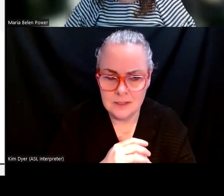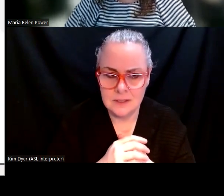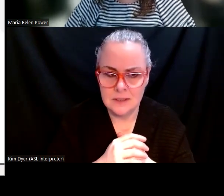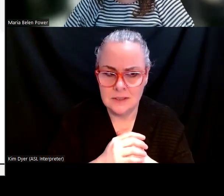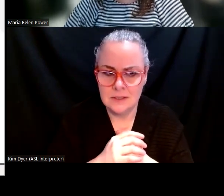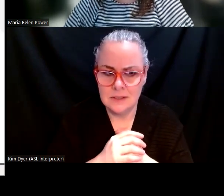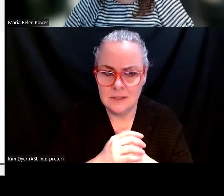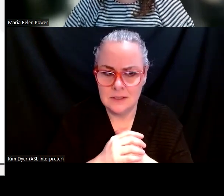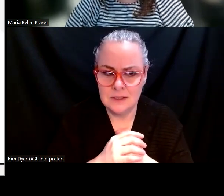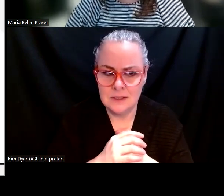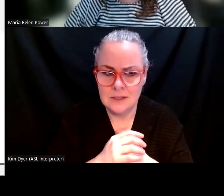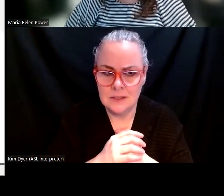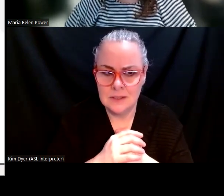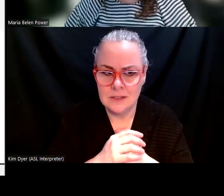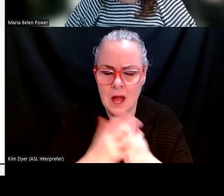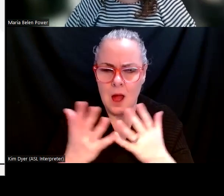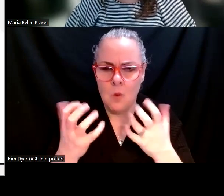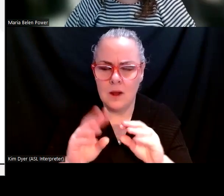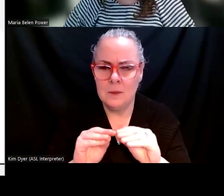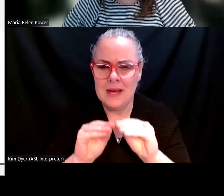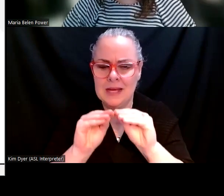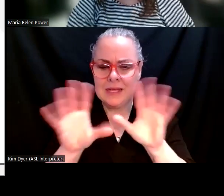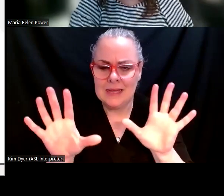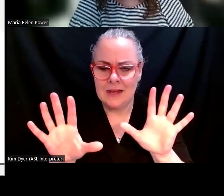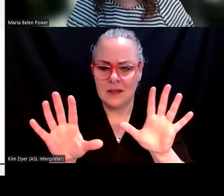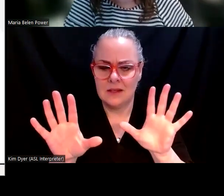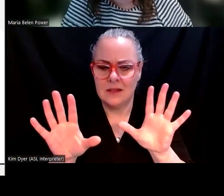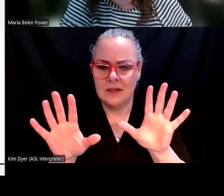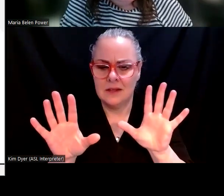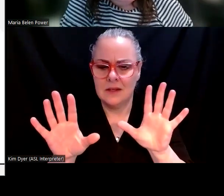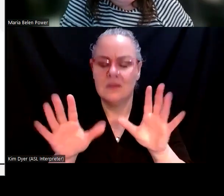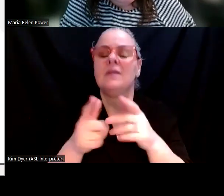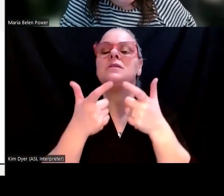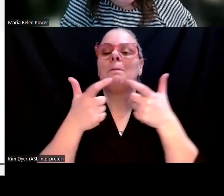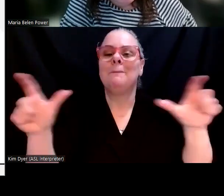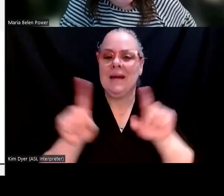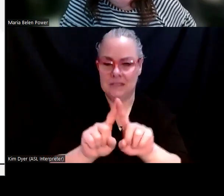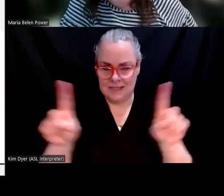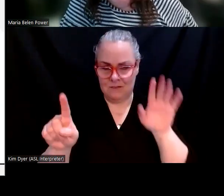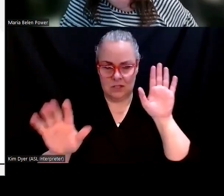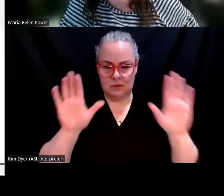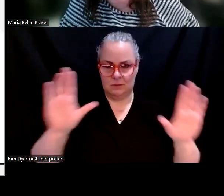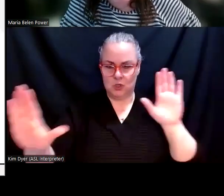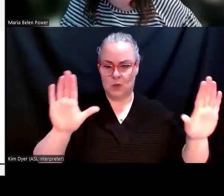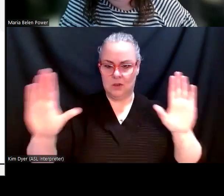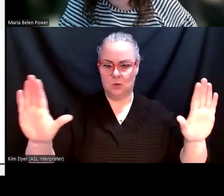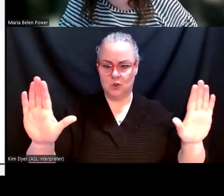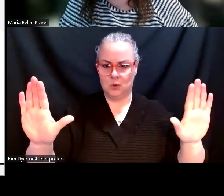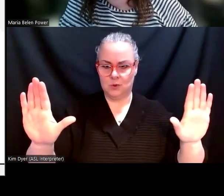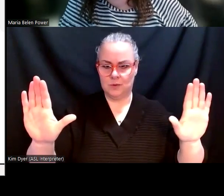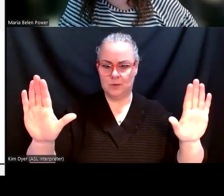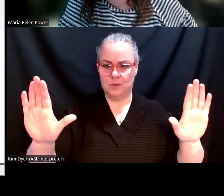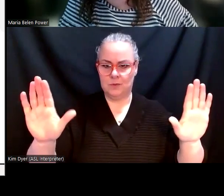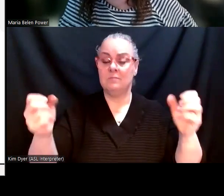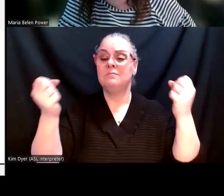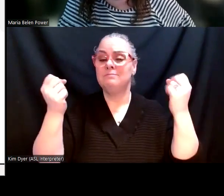I want to be clear that there's a significant difference between those two. As I think